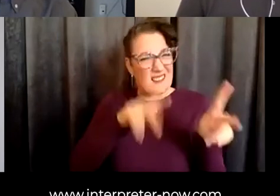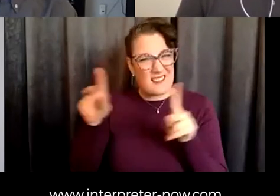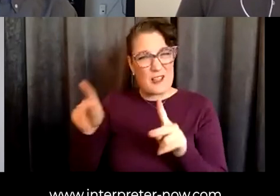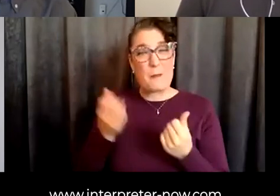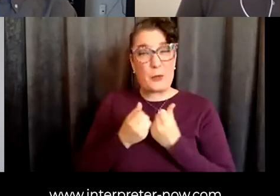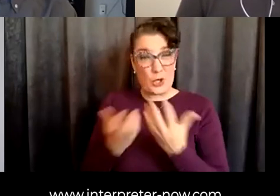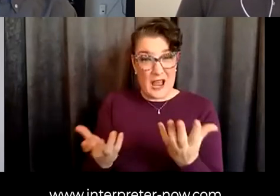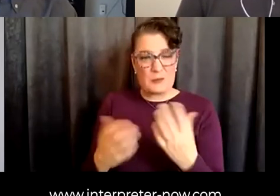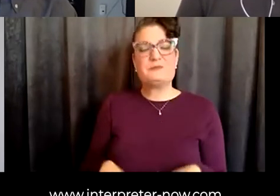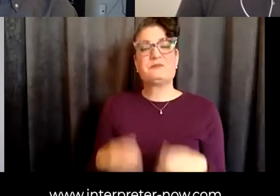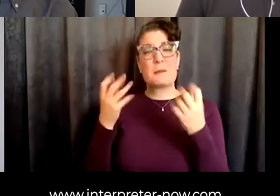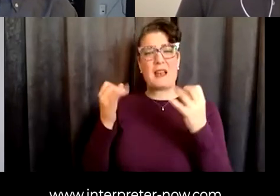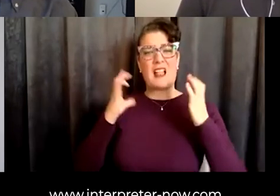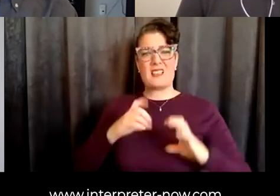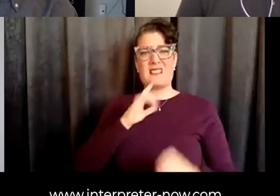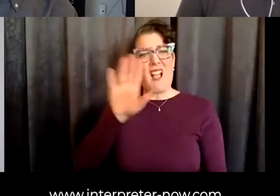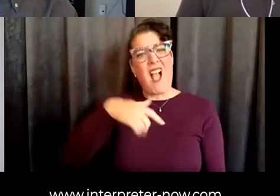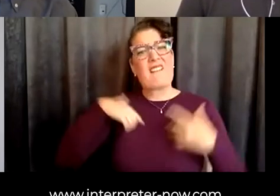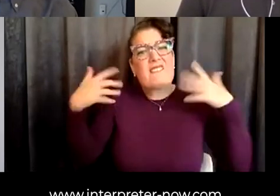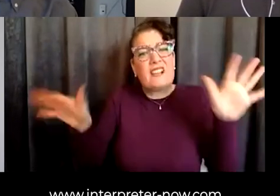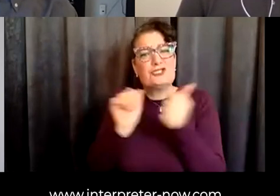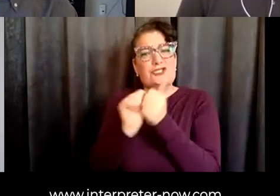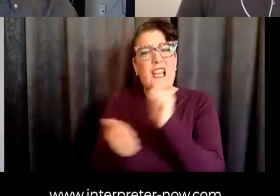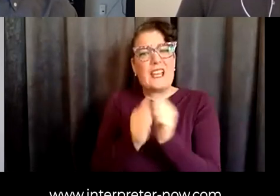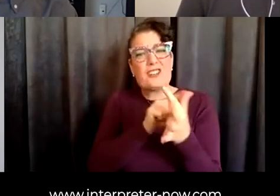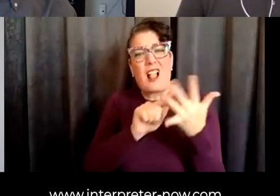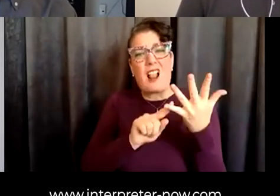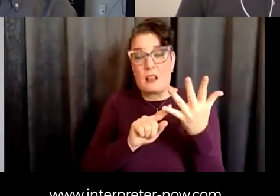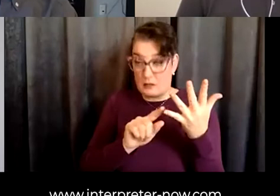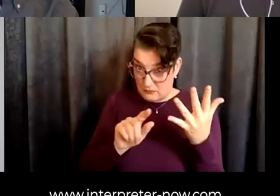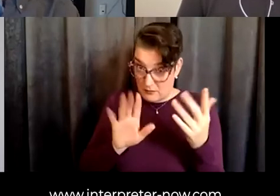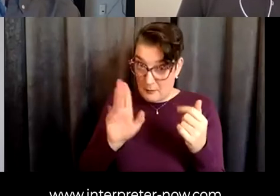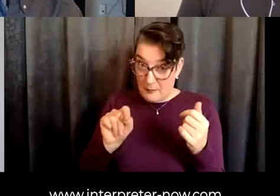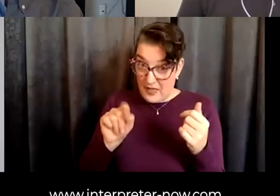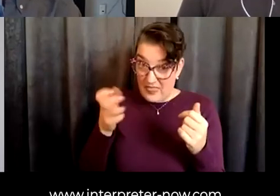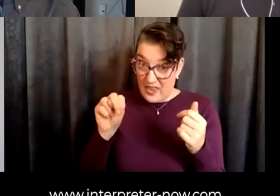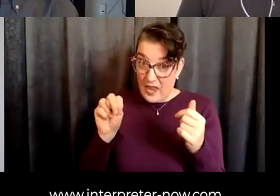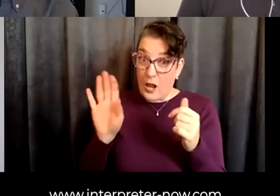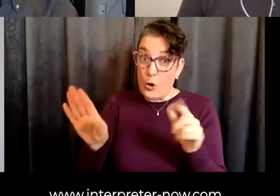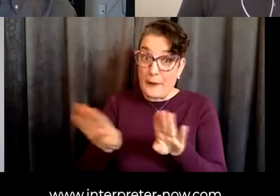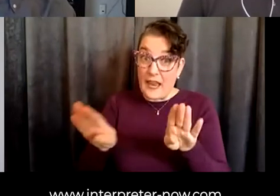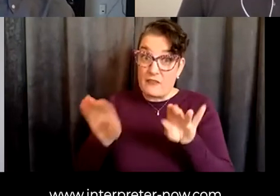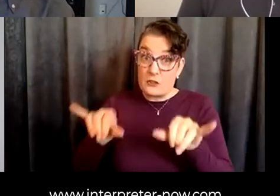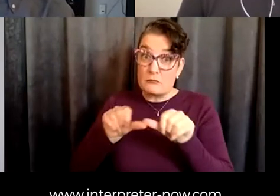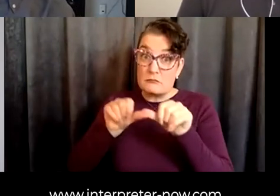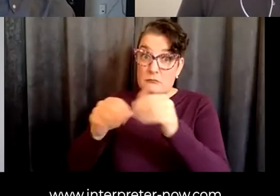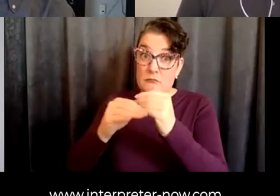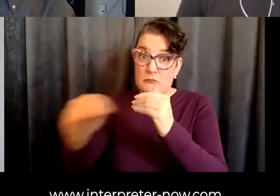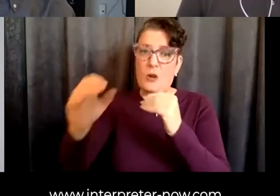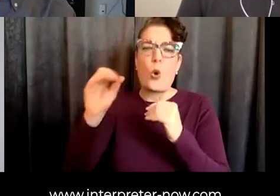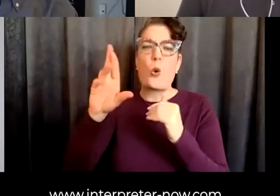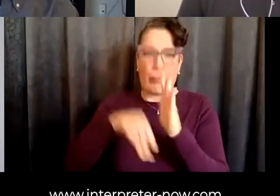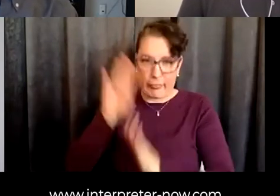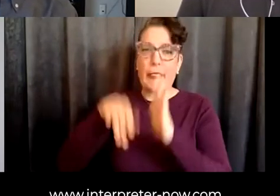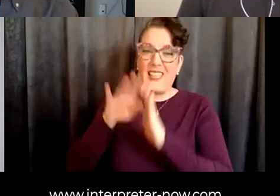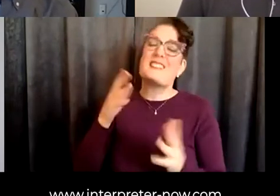clients. They're like, I thought I changed this. And it's like, but were you doing the same behaviors ongoing? So taking your vitamins is a